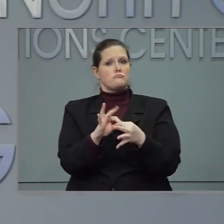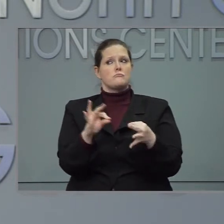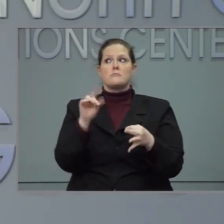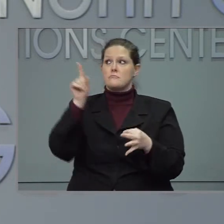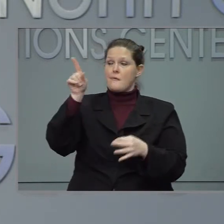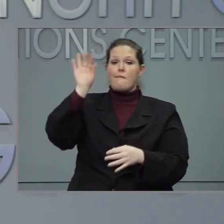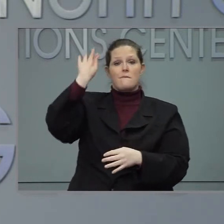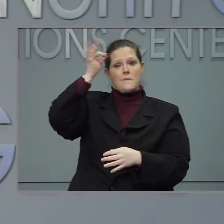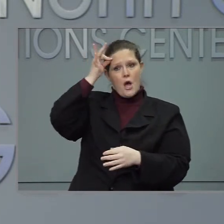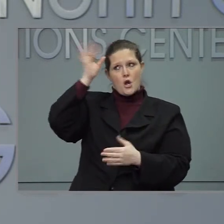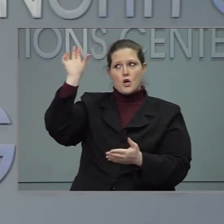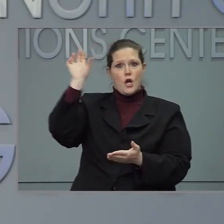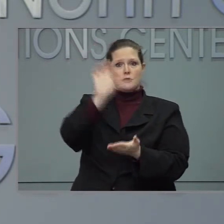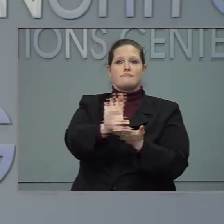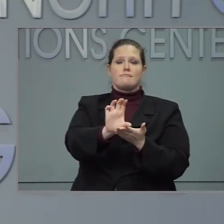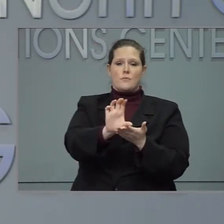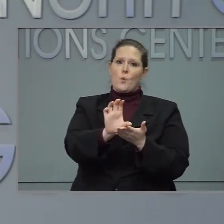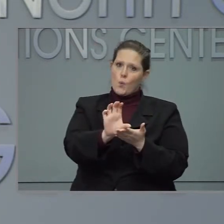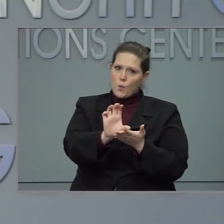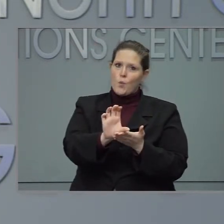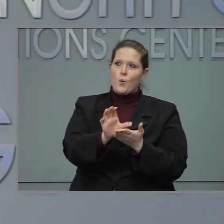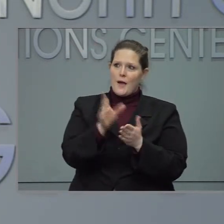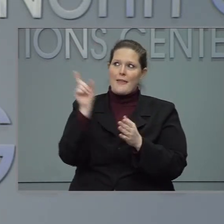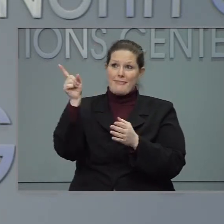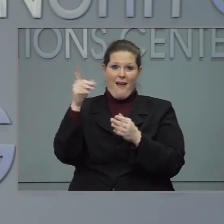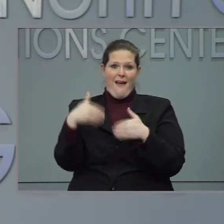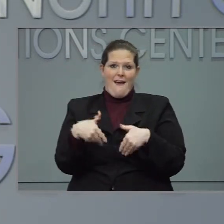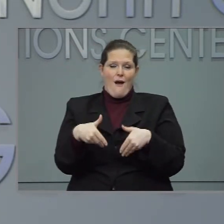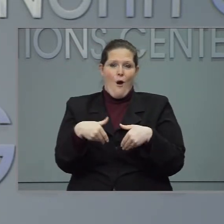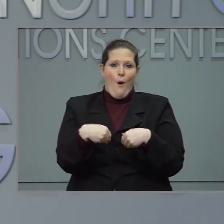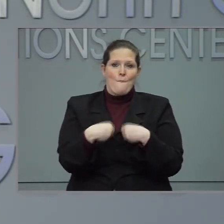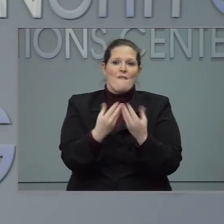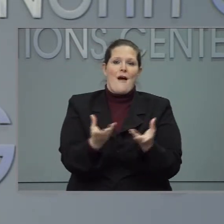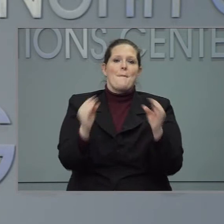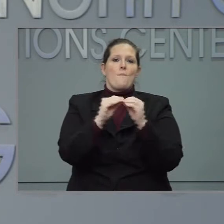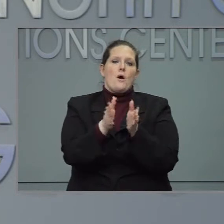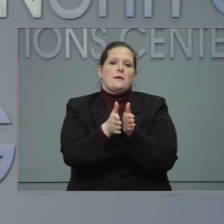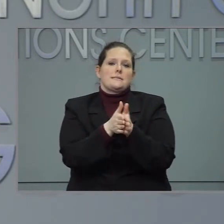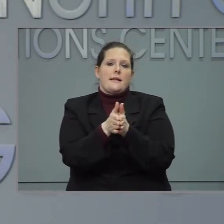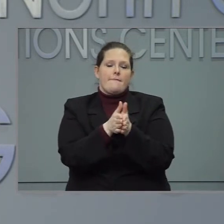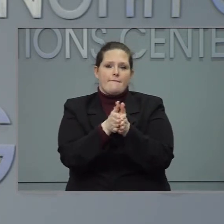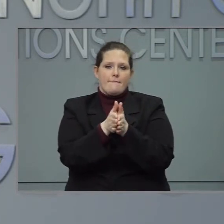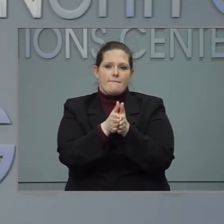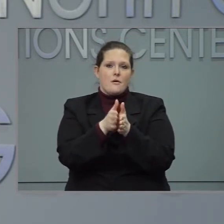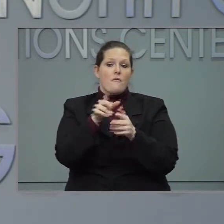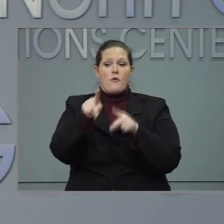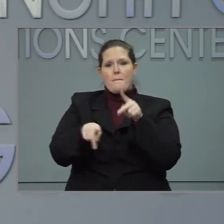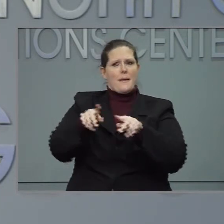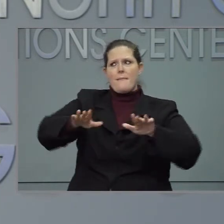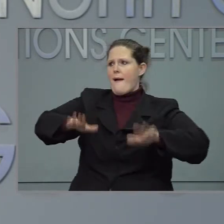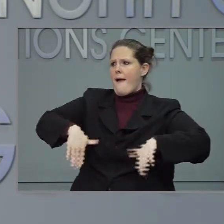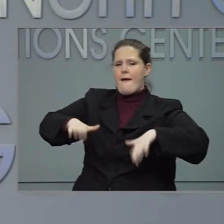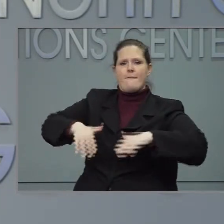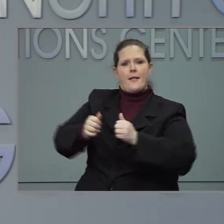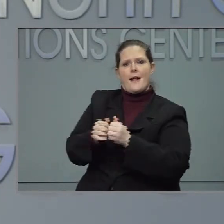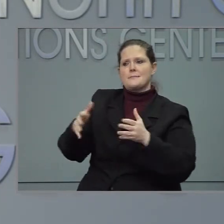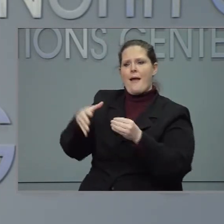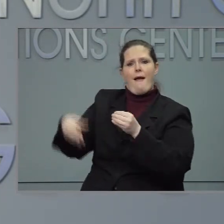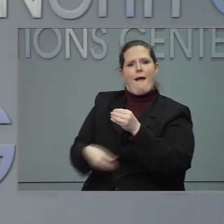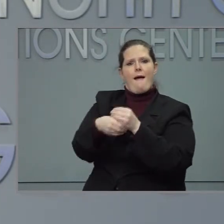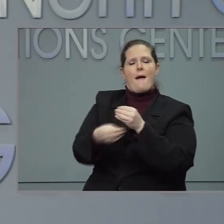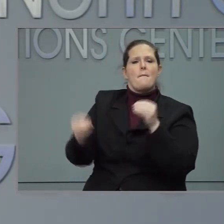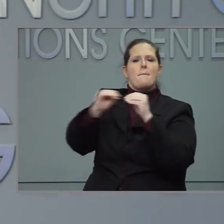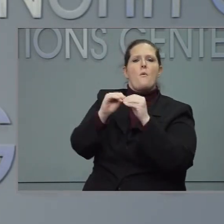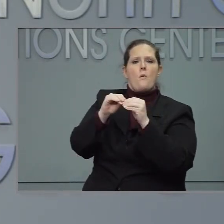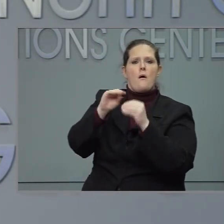has provided a great incentive for the non-Medicaid expansion states to expand going forward. In the